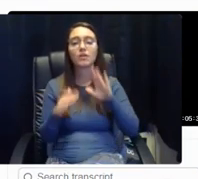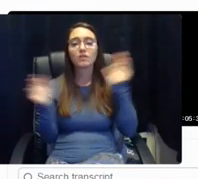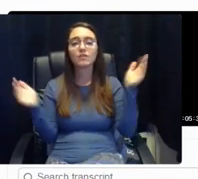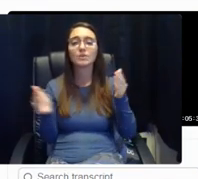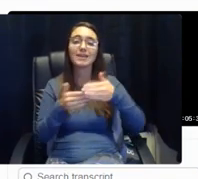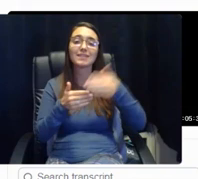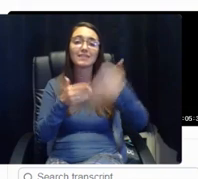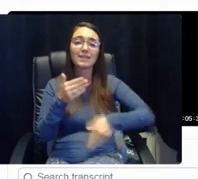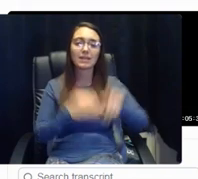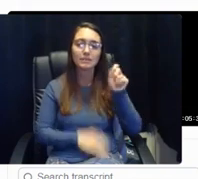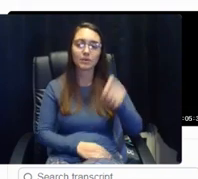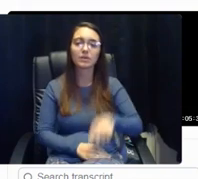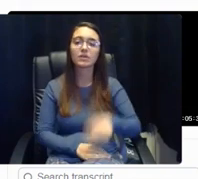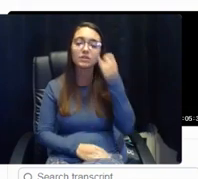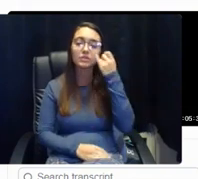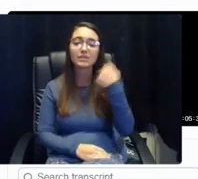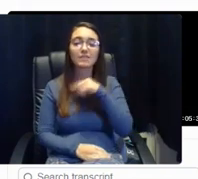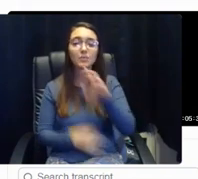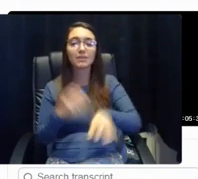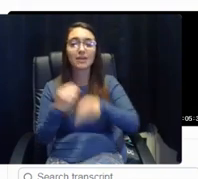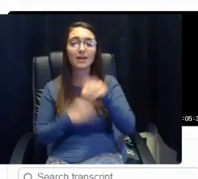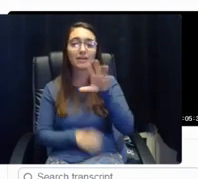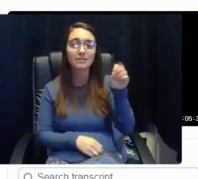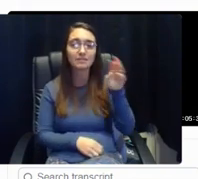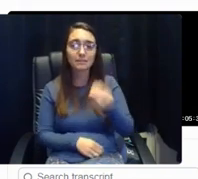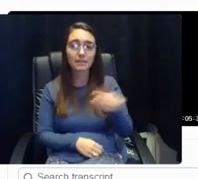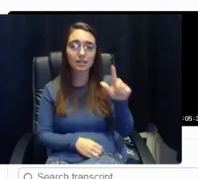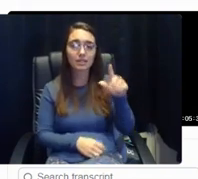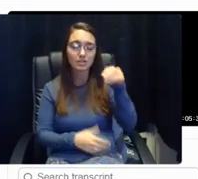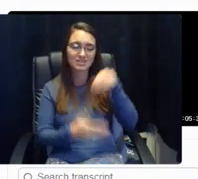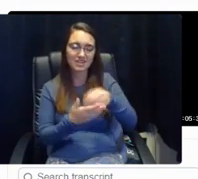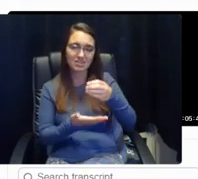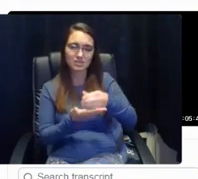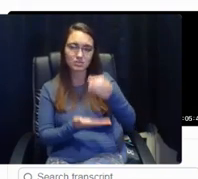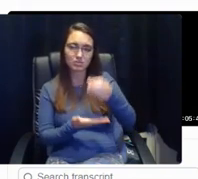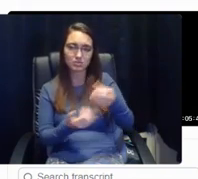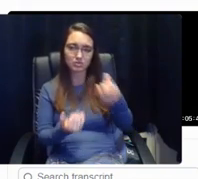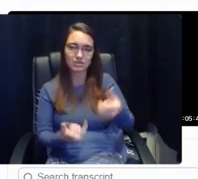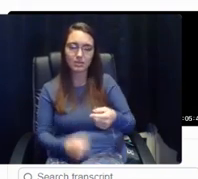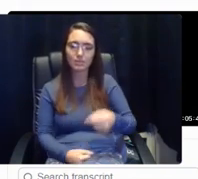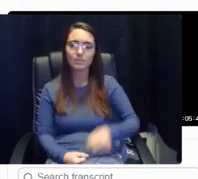By adding the 50 milliliters in the solution now